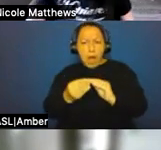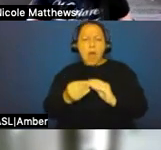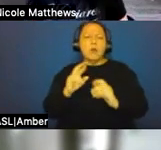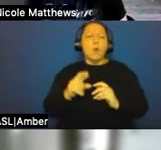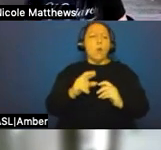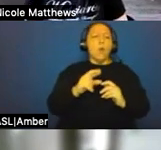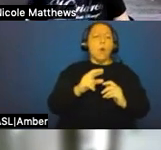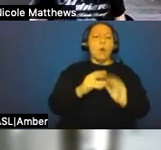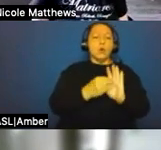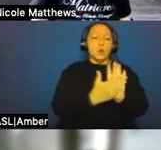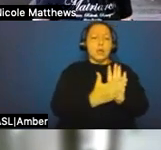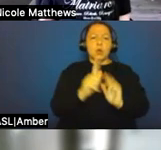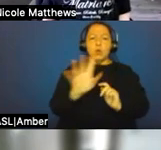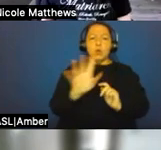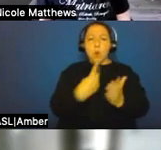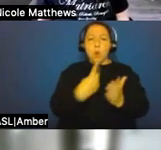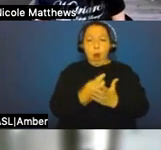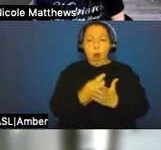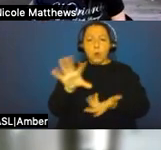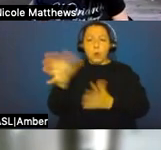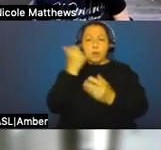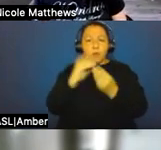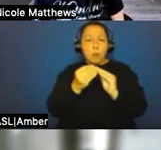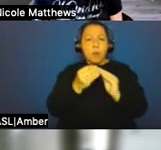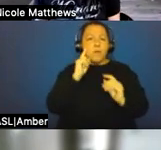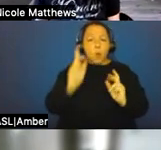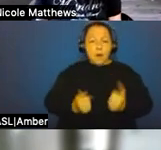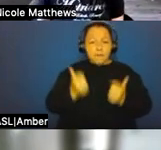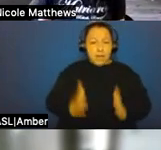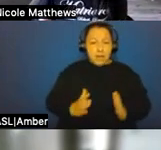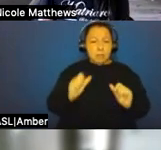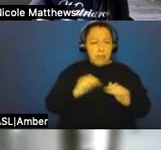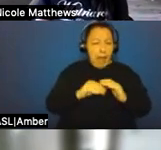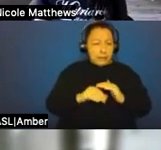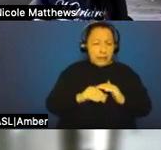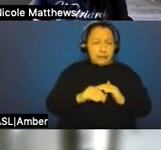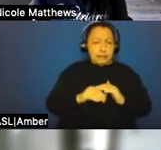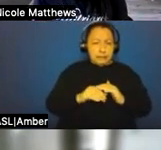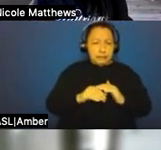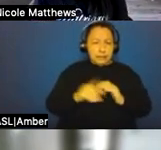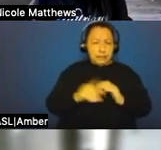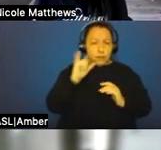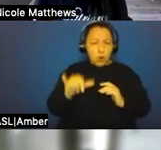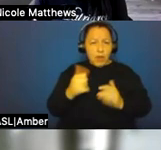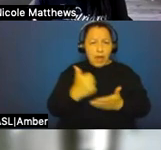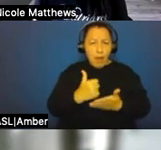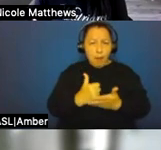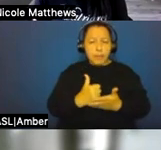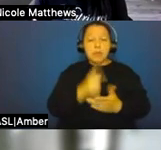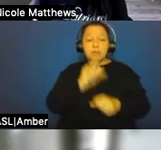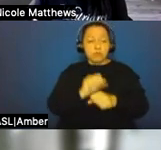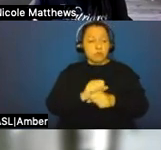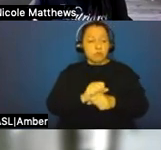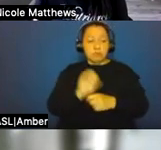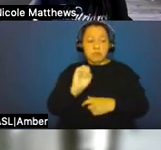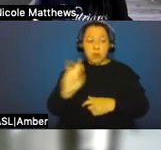a 24-hour crisis line so that victims are able to access that, because certainly, sexual violence doesn't happen